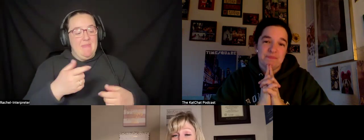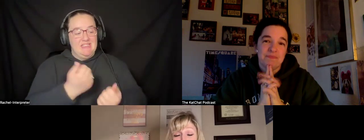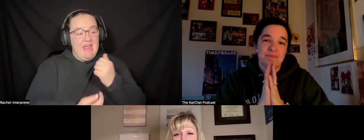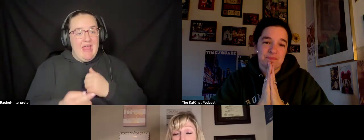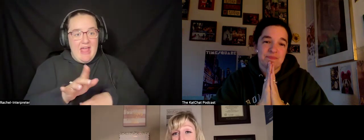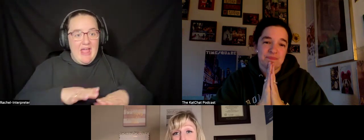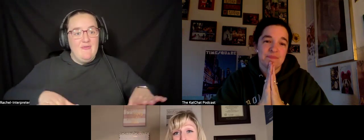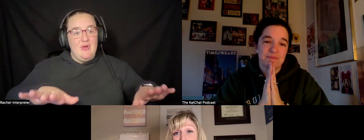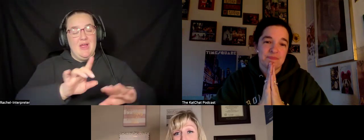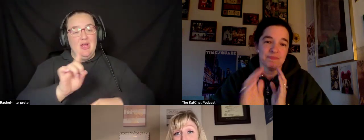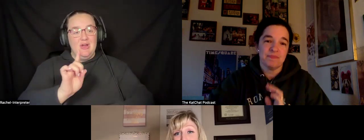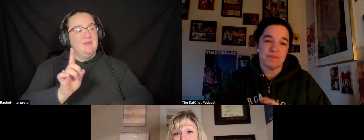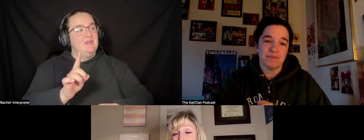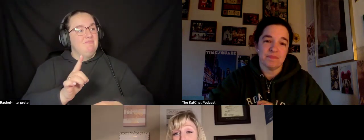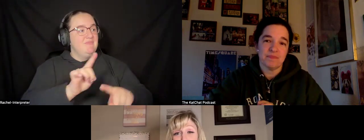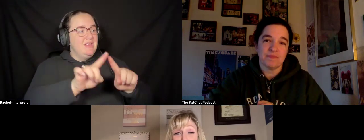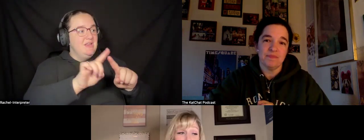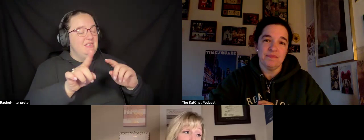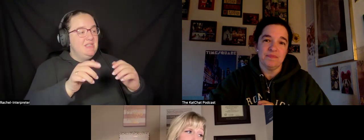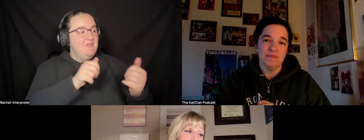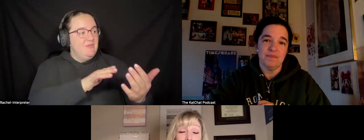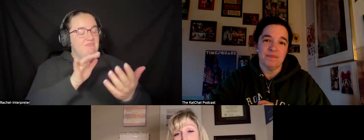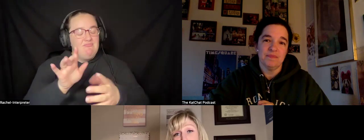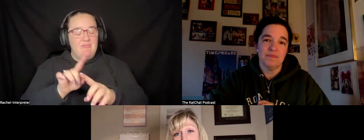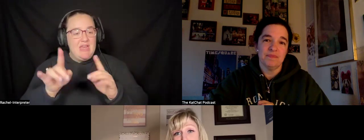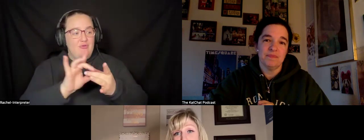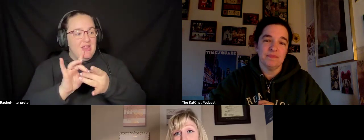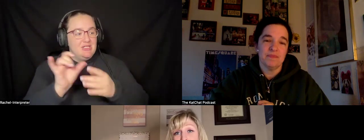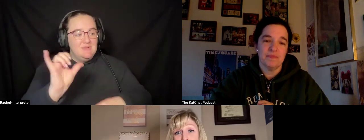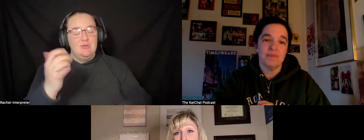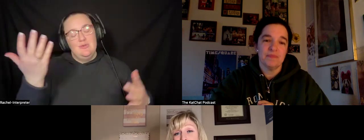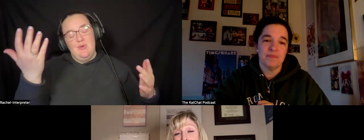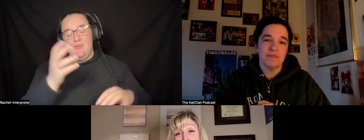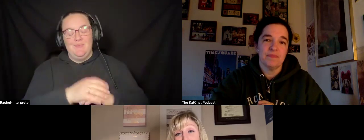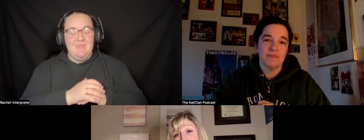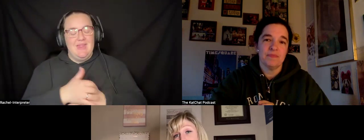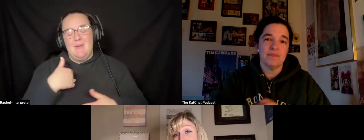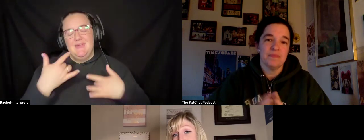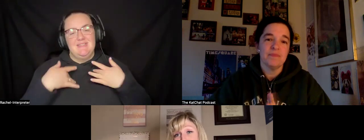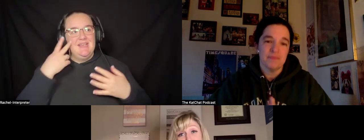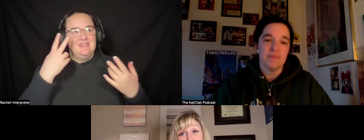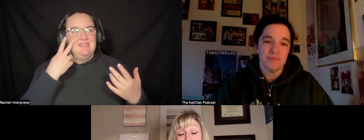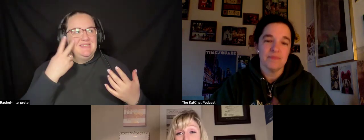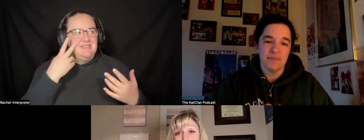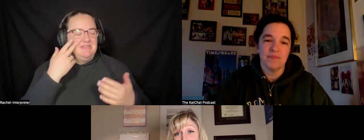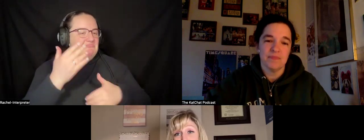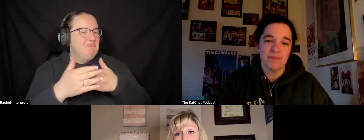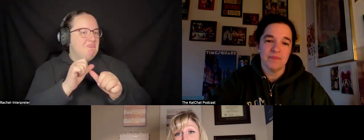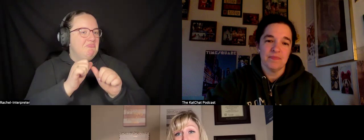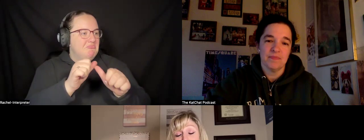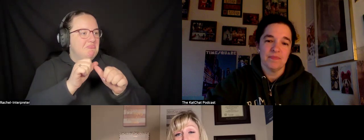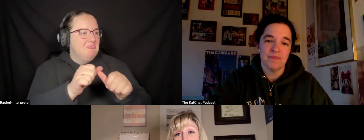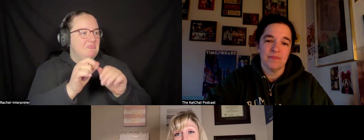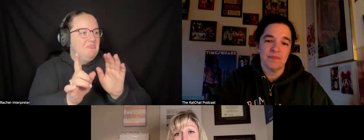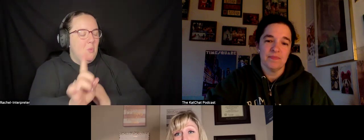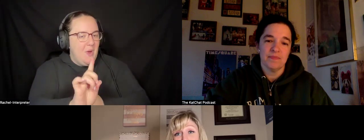all shapes, forms, and in various relationships. And so I'm excited to see where they continue to take the